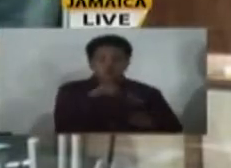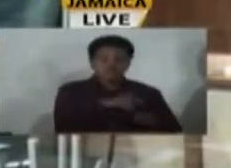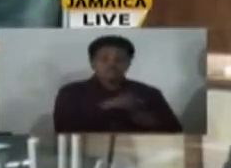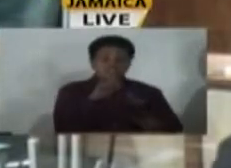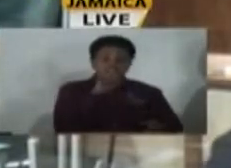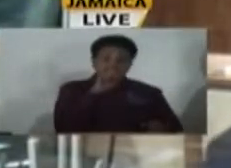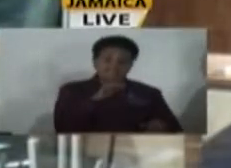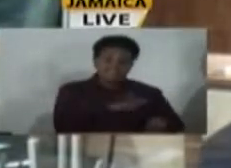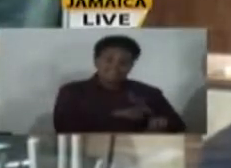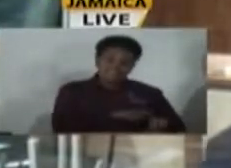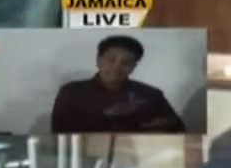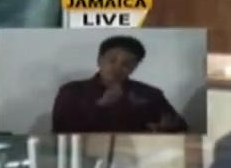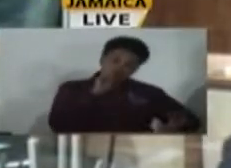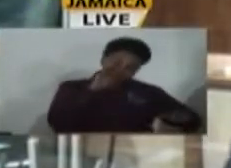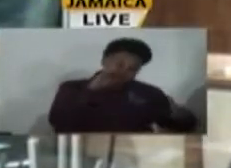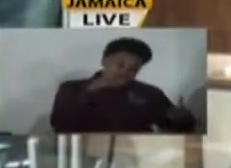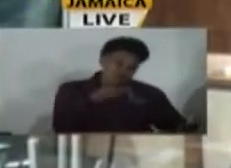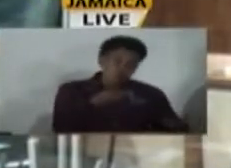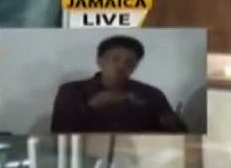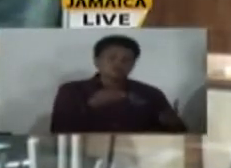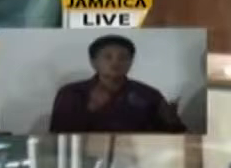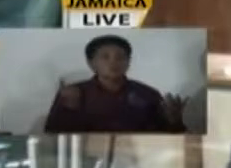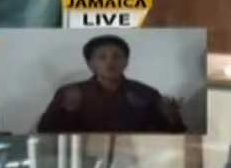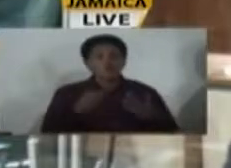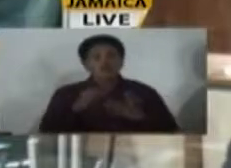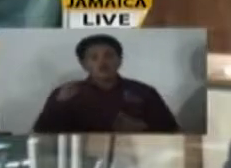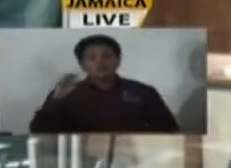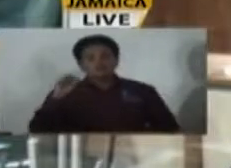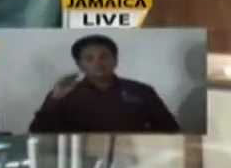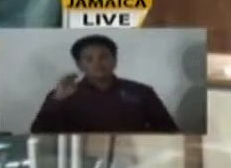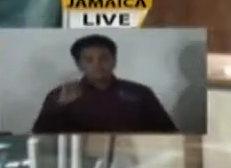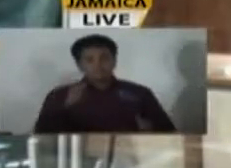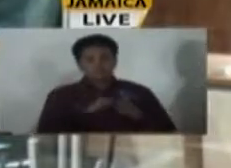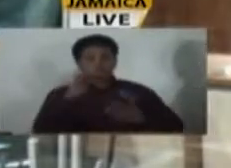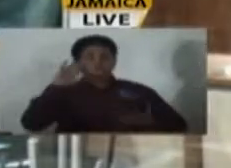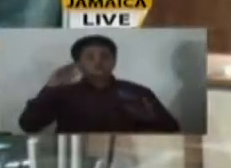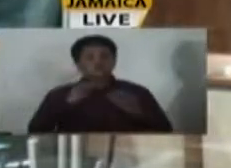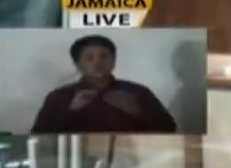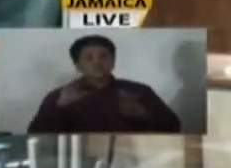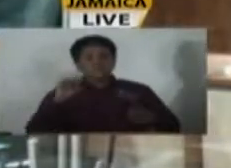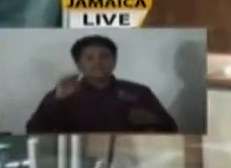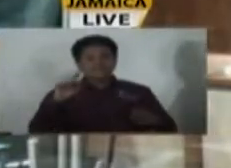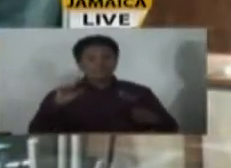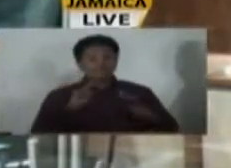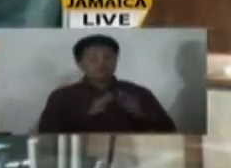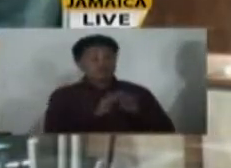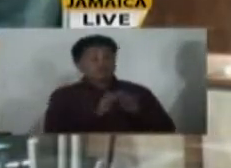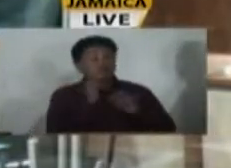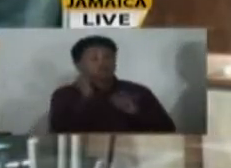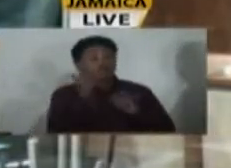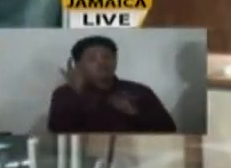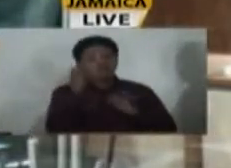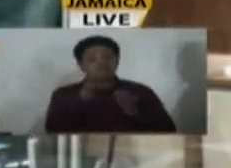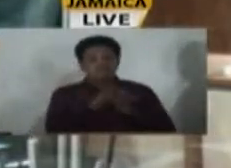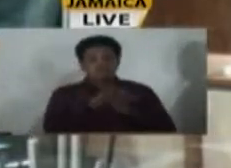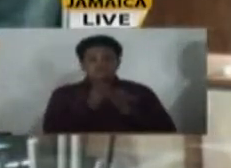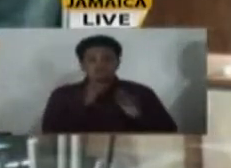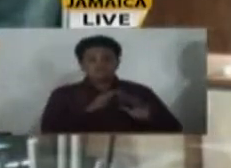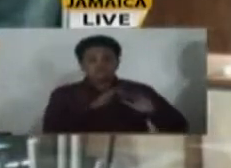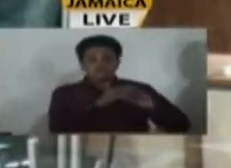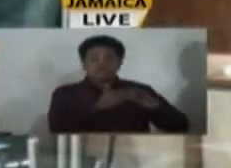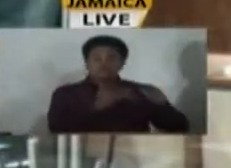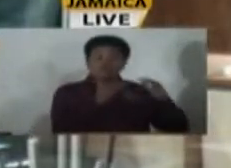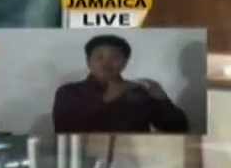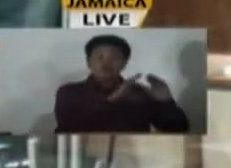period now, focused exclusively on MSMEs, with a total capitalization in the 3 funds of the Jamaican